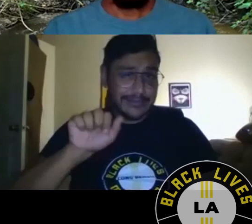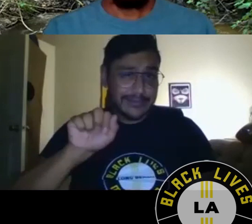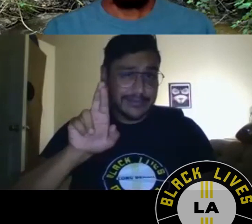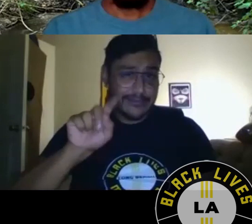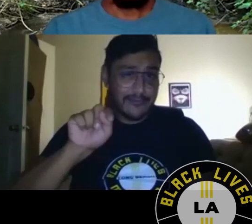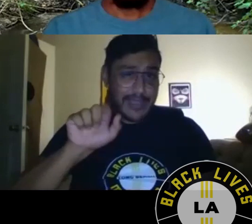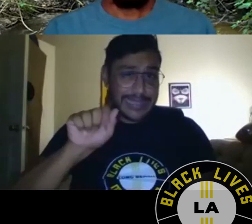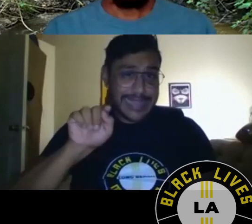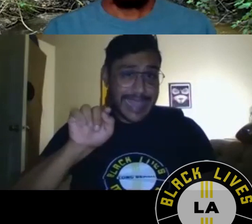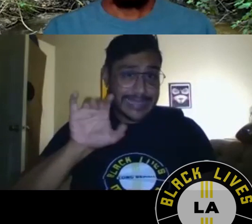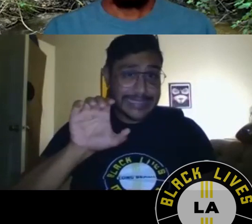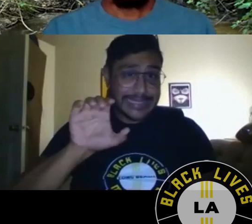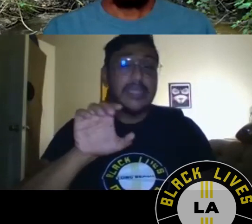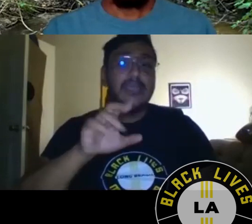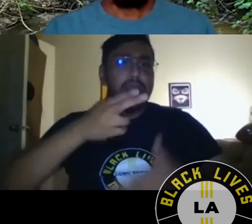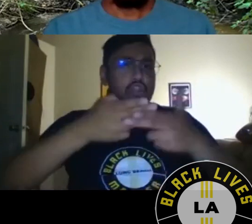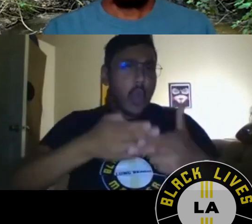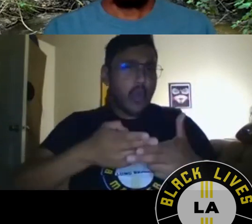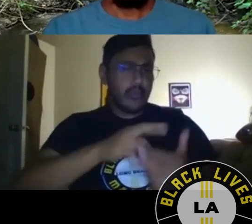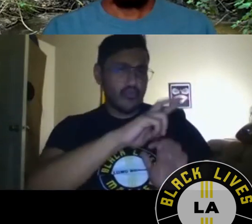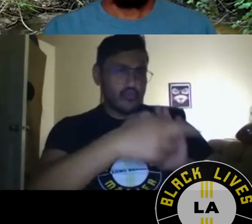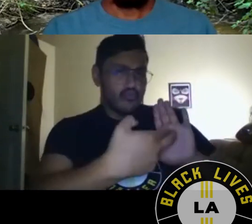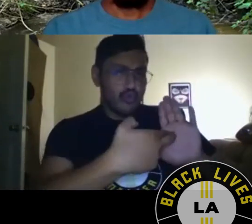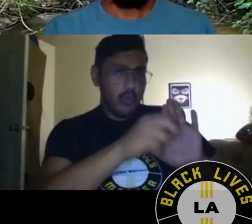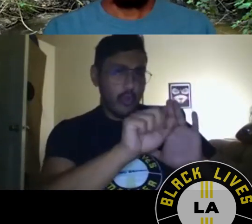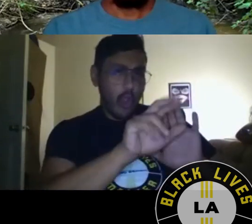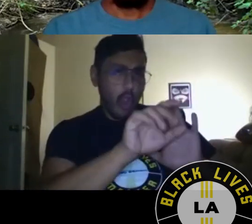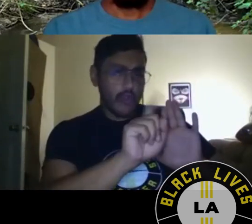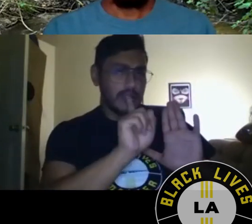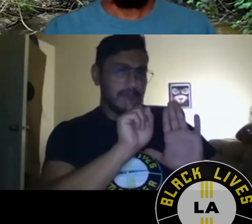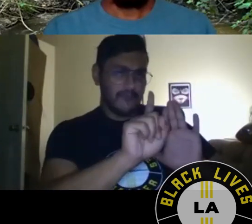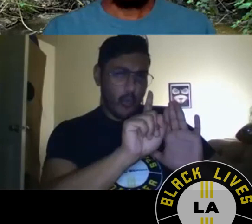as embedding political messages into their work,